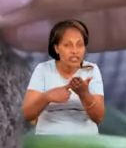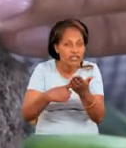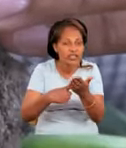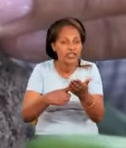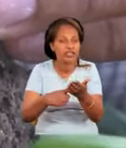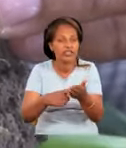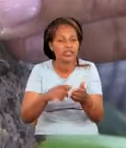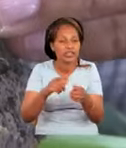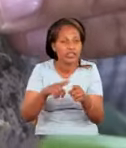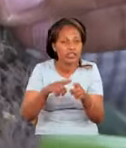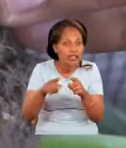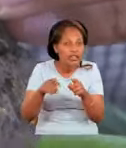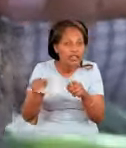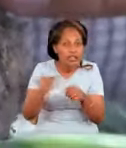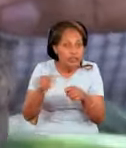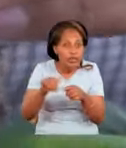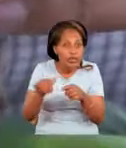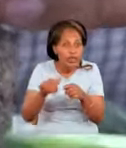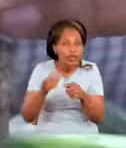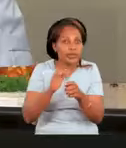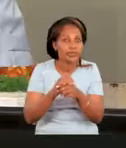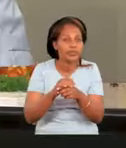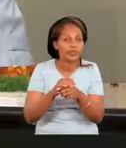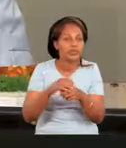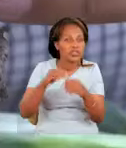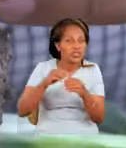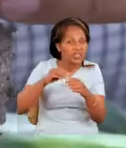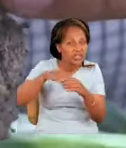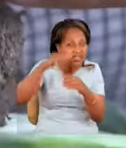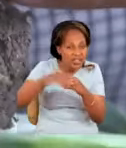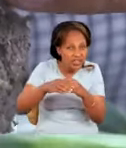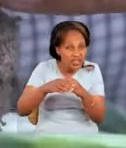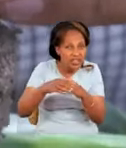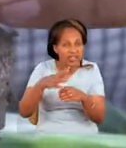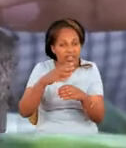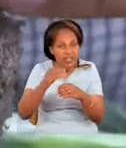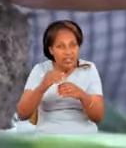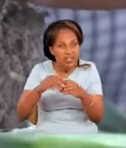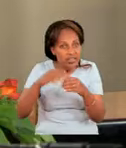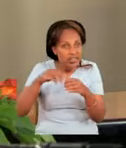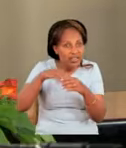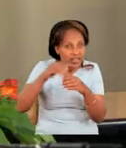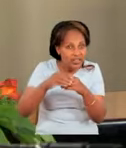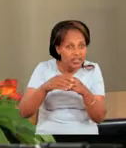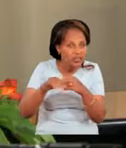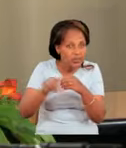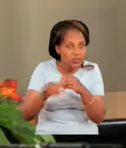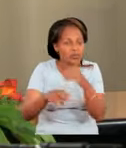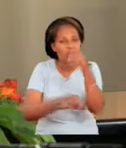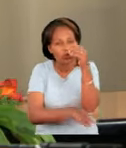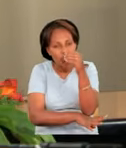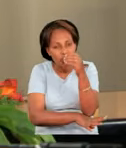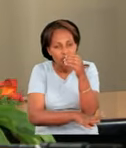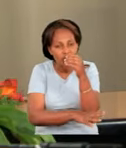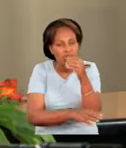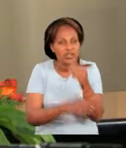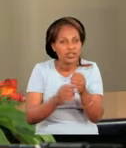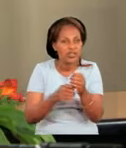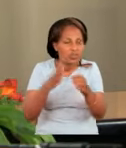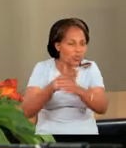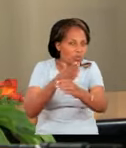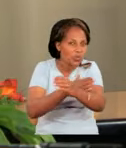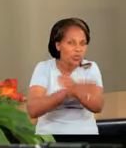stem, they are similar. The potato, not a root, but a modified stem,